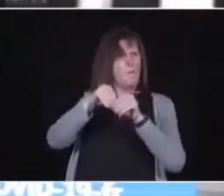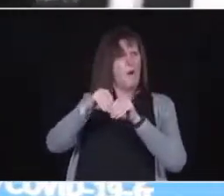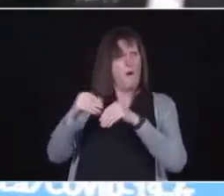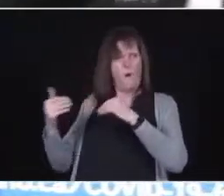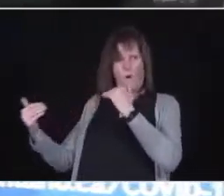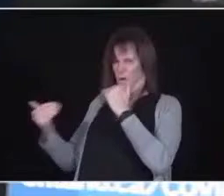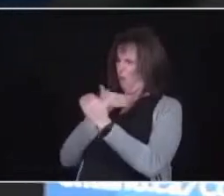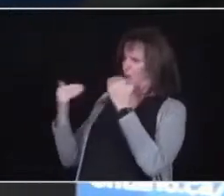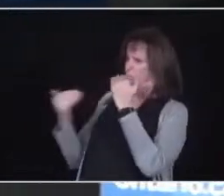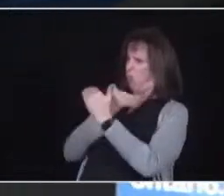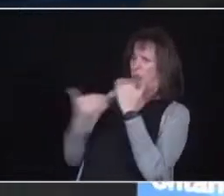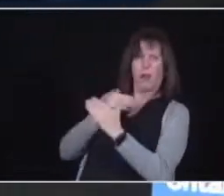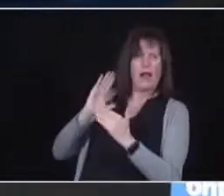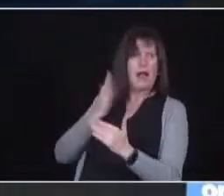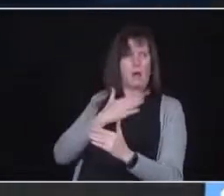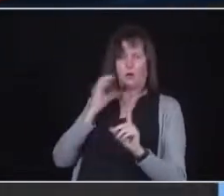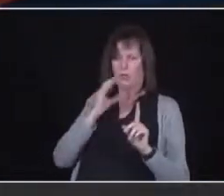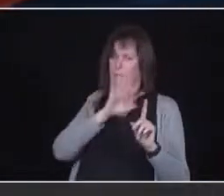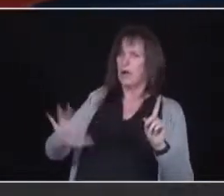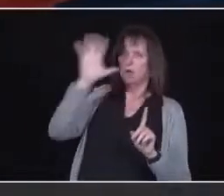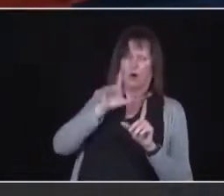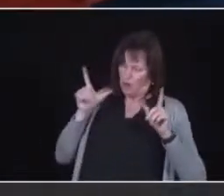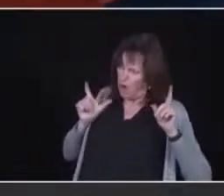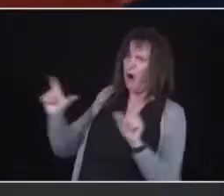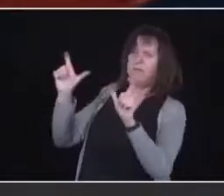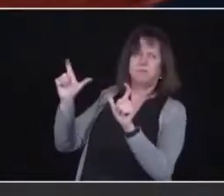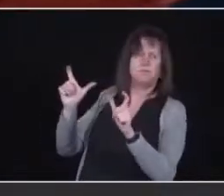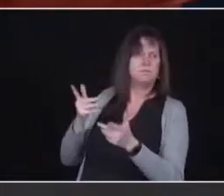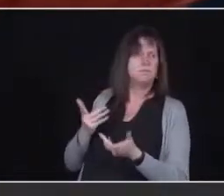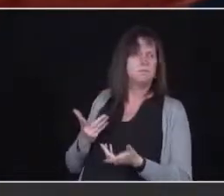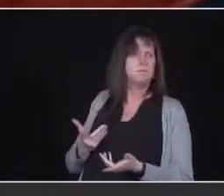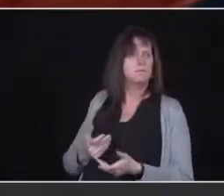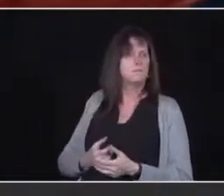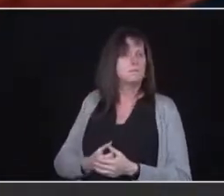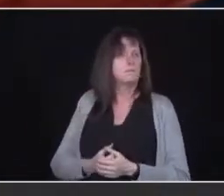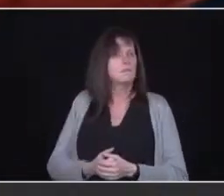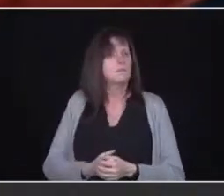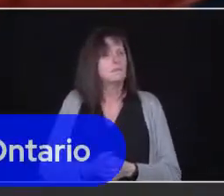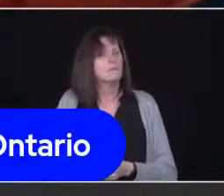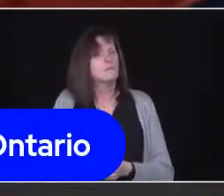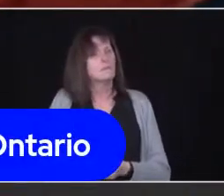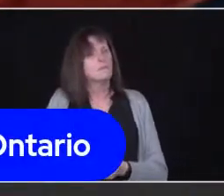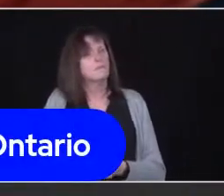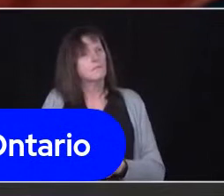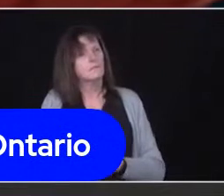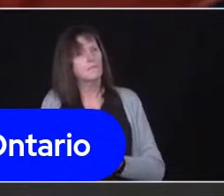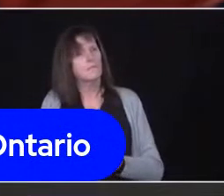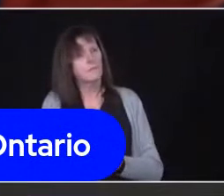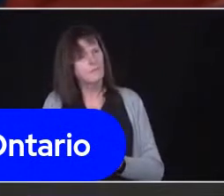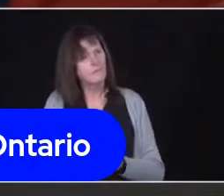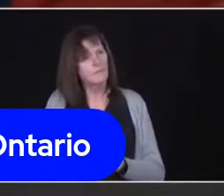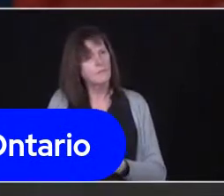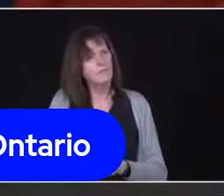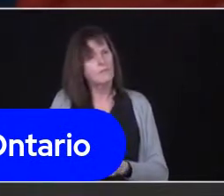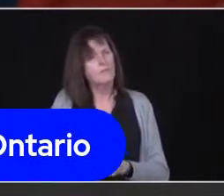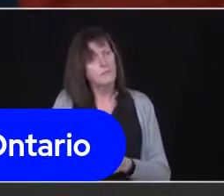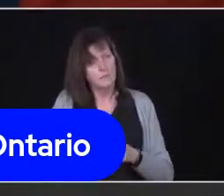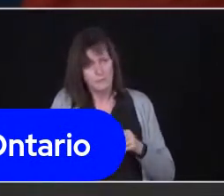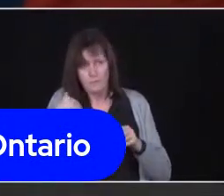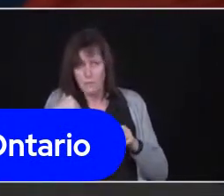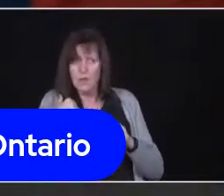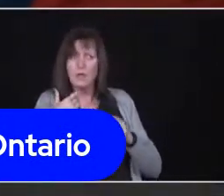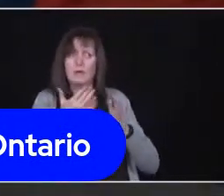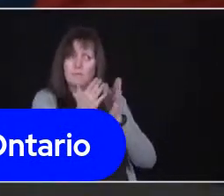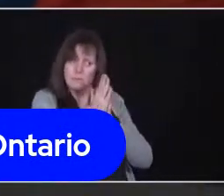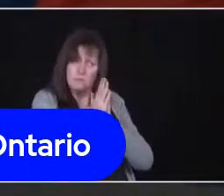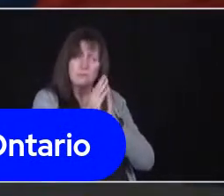Well, yes, we have requested assistance from our provincial and territorial partners, but the reality is, as the Premier indicated, we know that